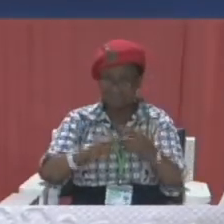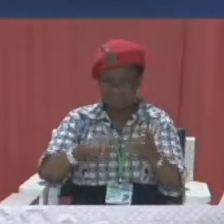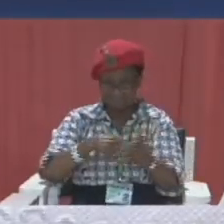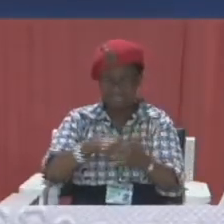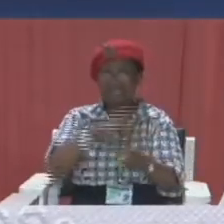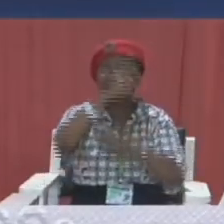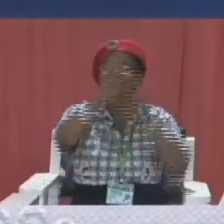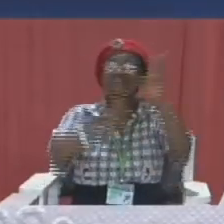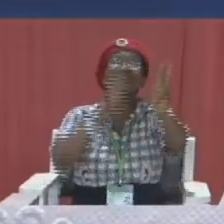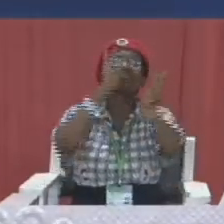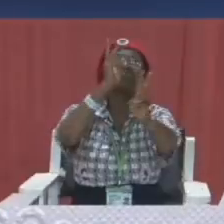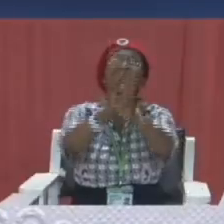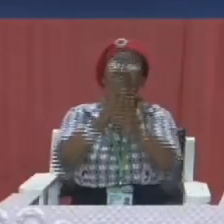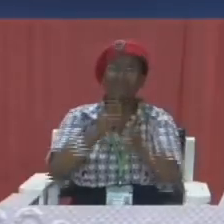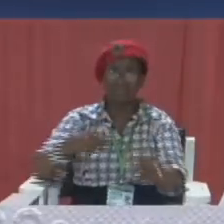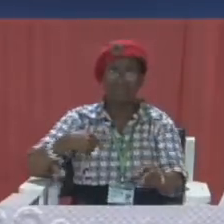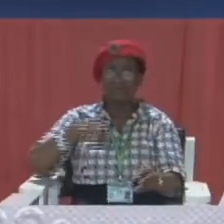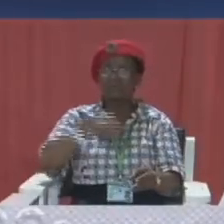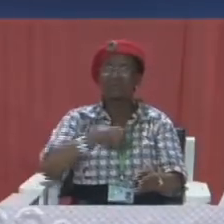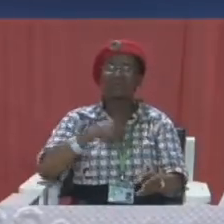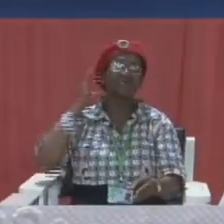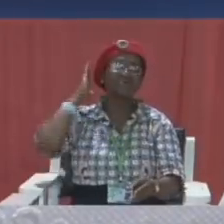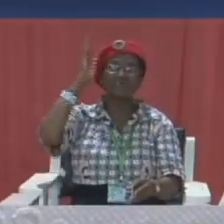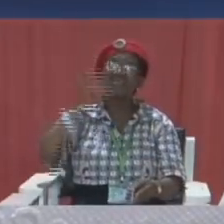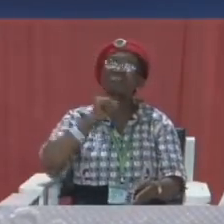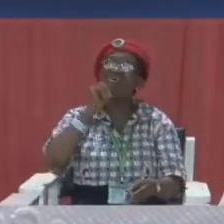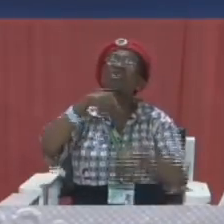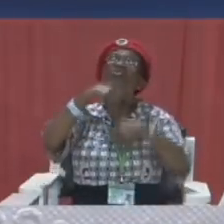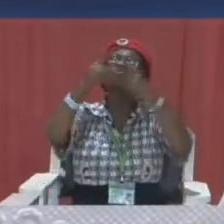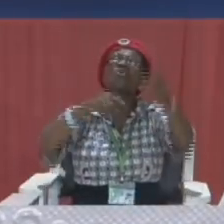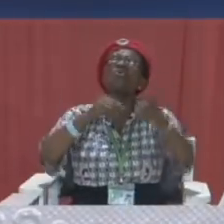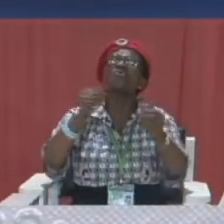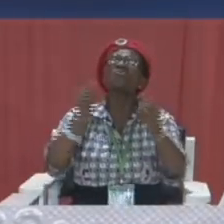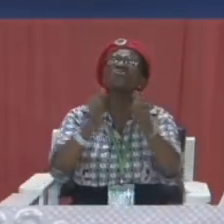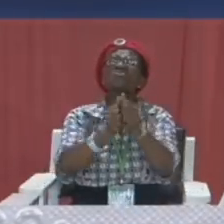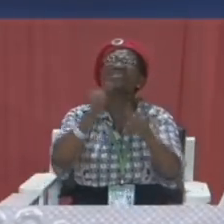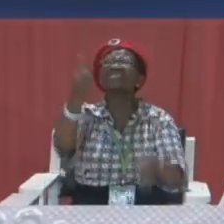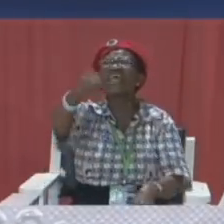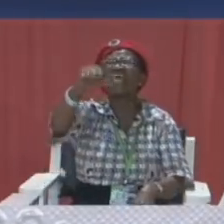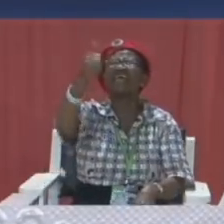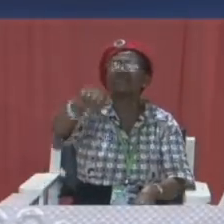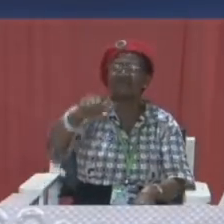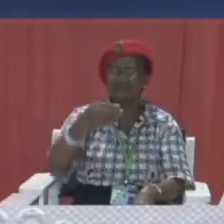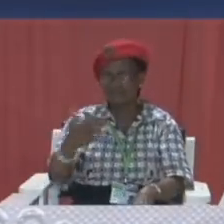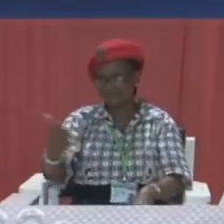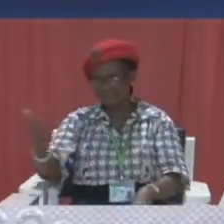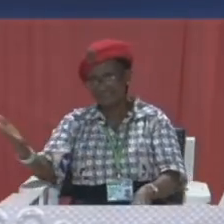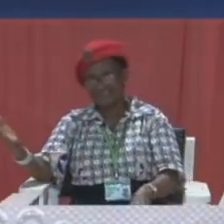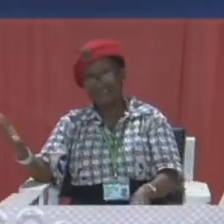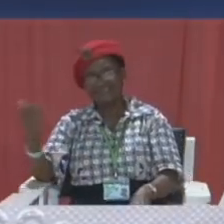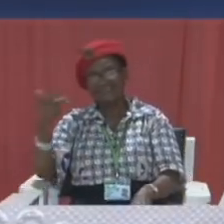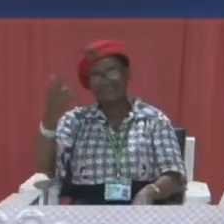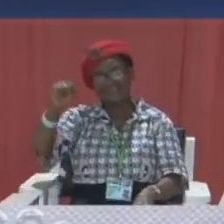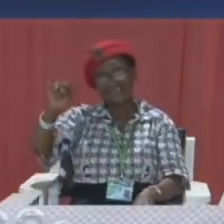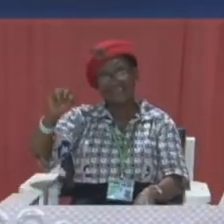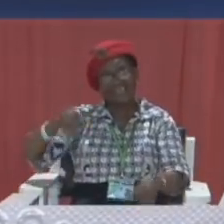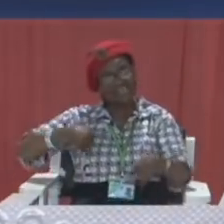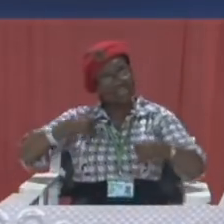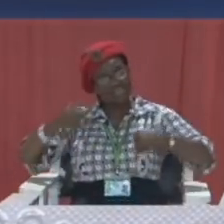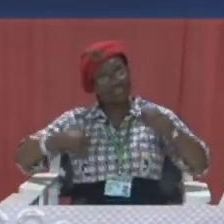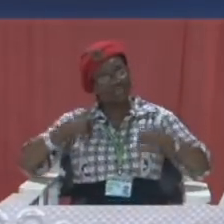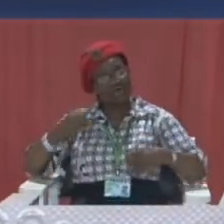wa loju pe ko si nkan ti amu wa saye be ni pa o le mu nko jade lo. The joy we are talking about has nothing to do